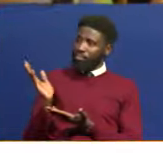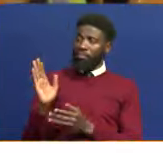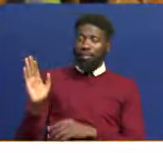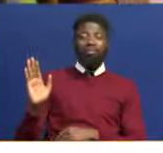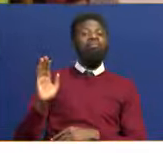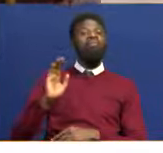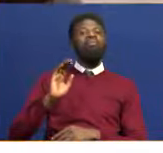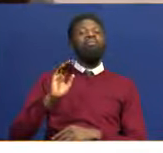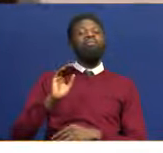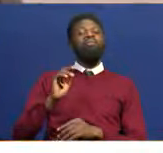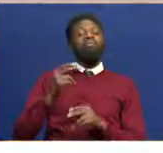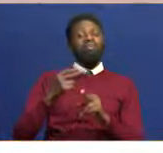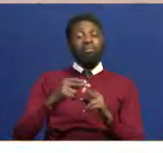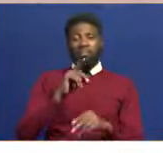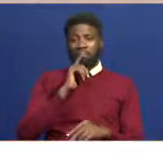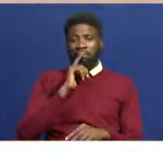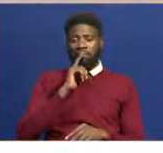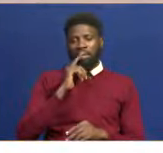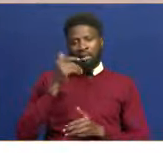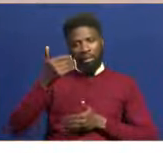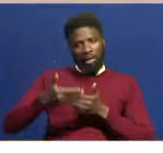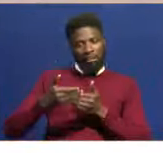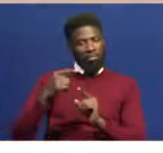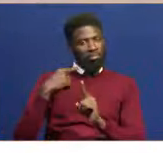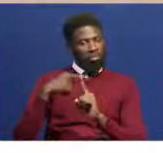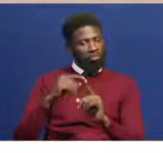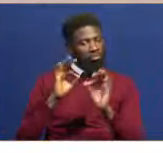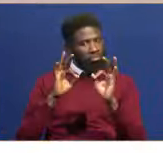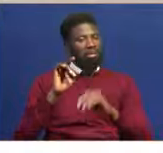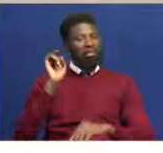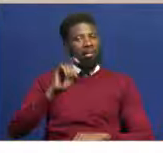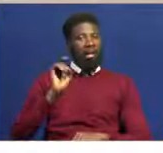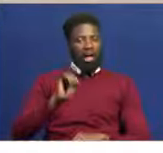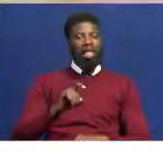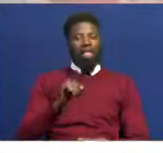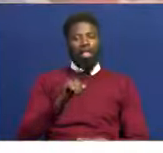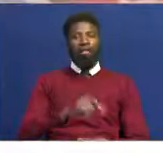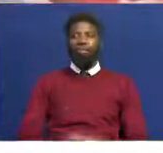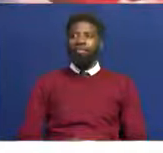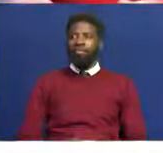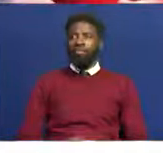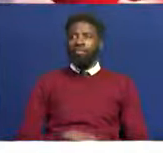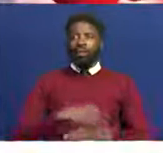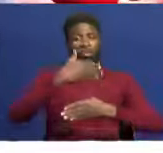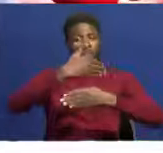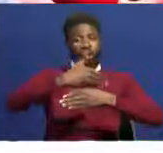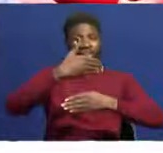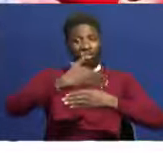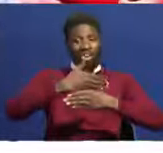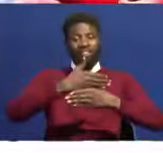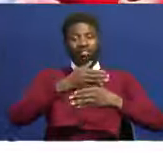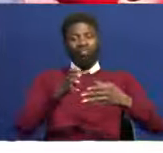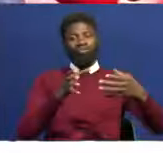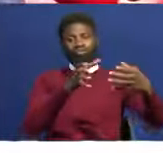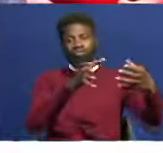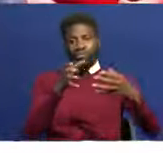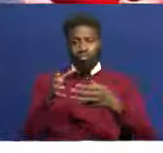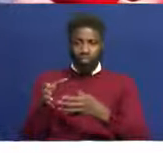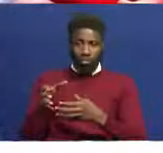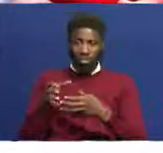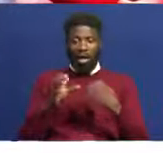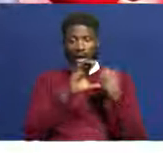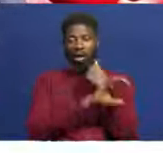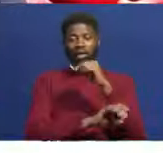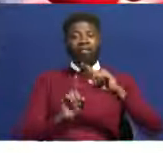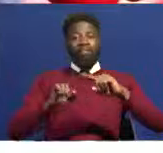good neighborliness, is a driving force. Despite border differences, the Women for Peace are committed to working